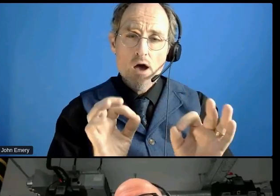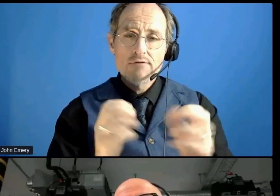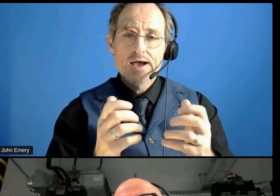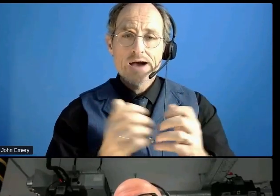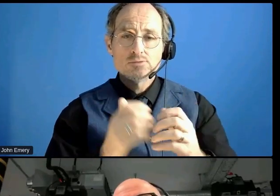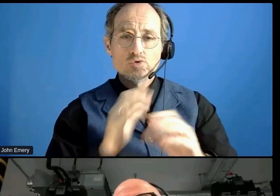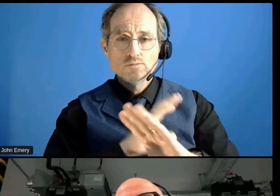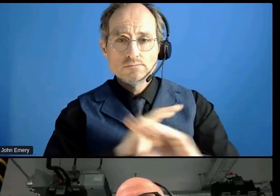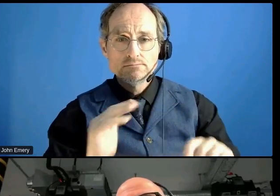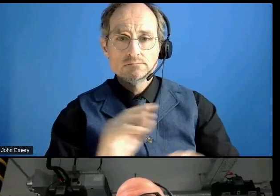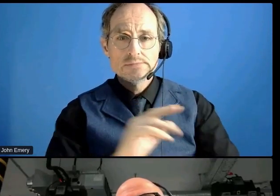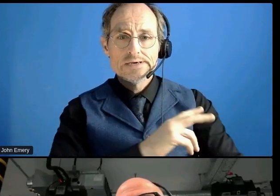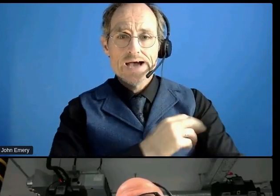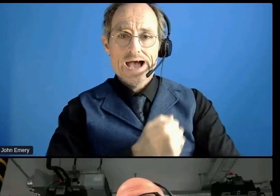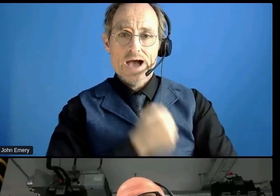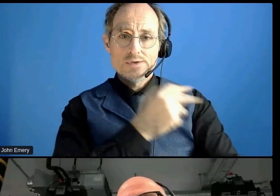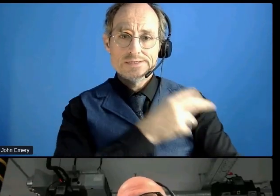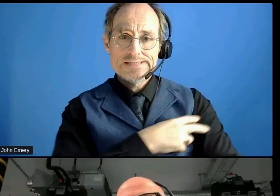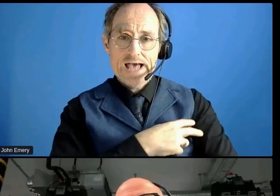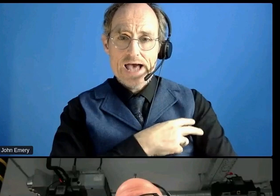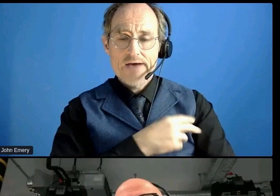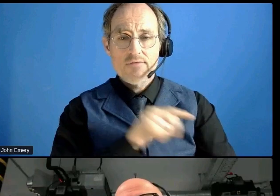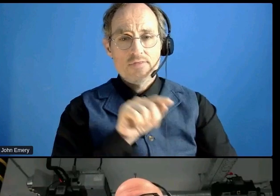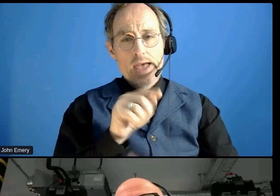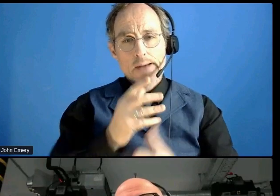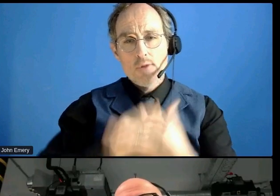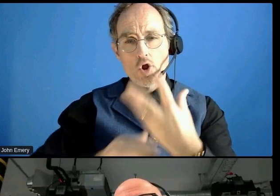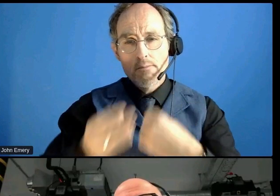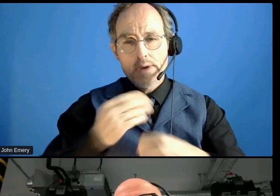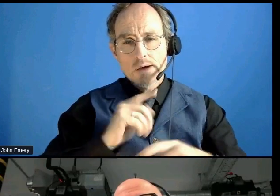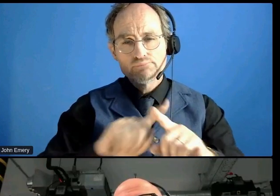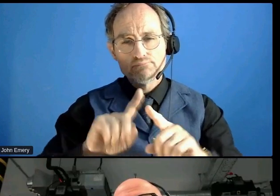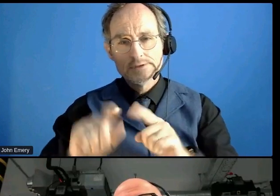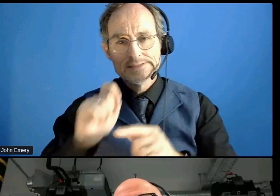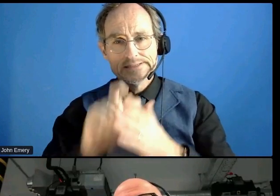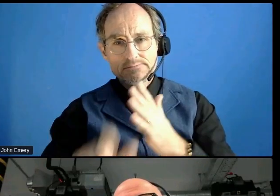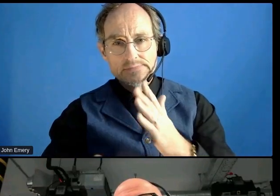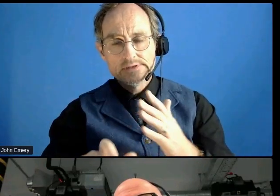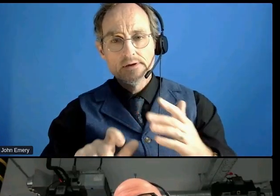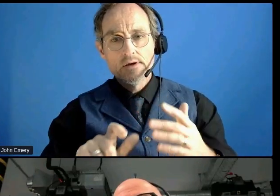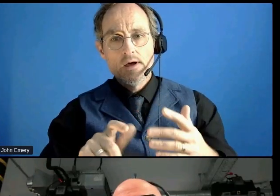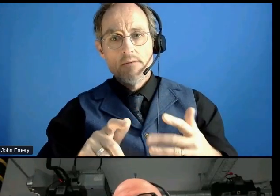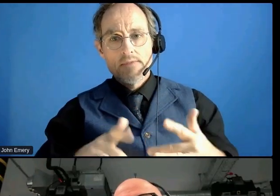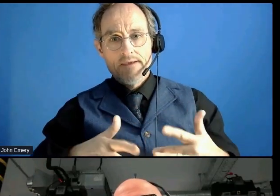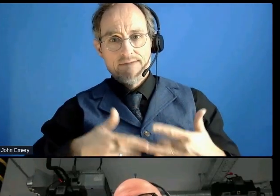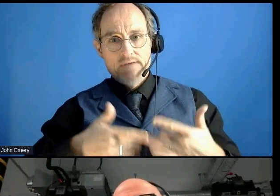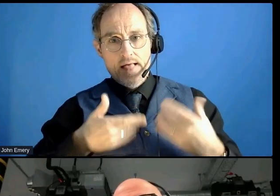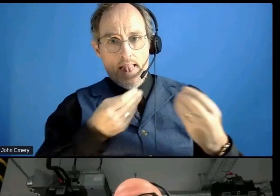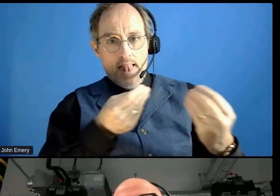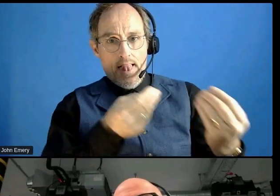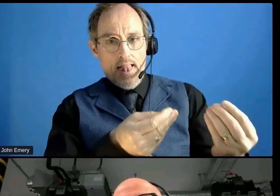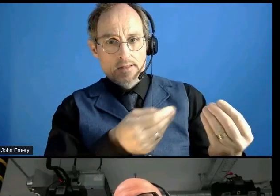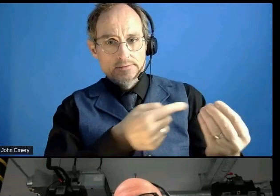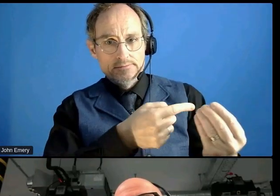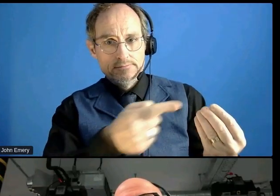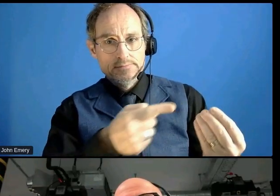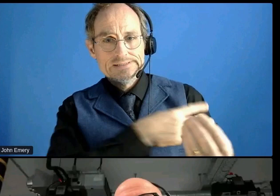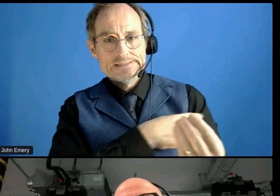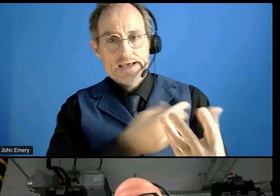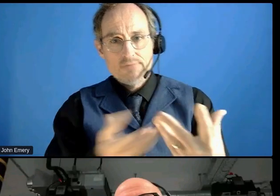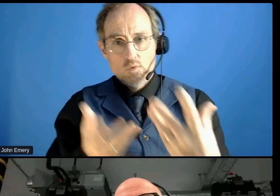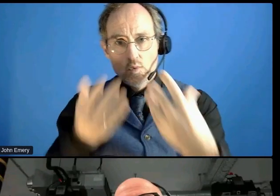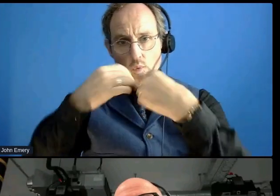at the beginning of this year. And I'm so excited about this. I could talk about this for days, so I won't. But we restructured it from a big group